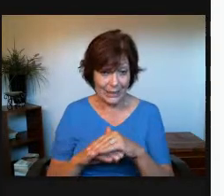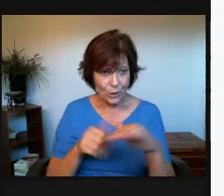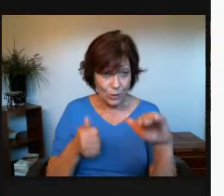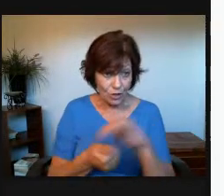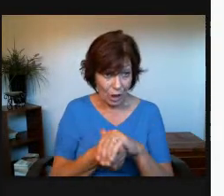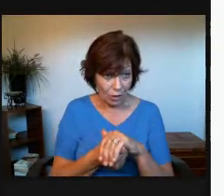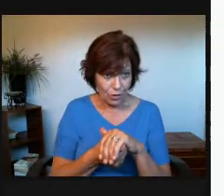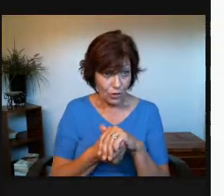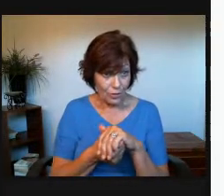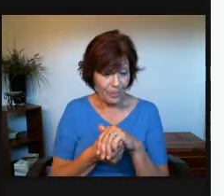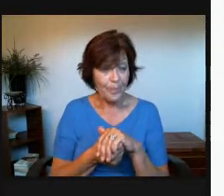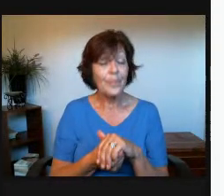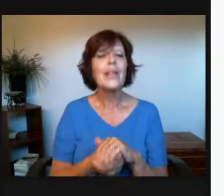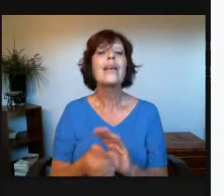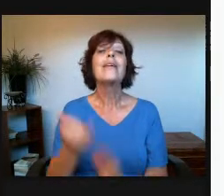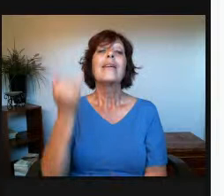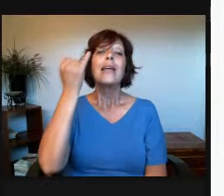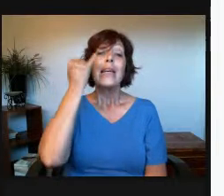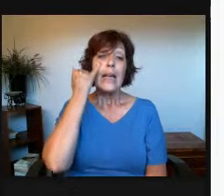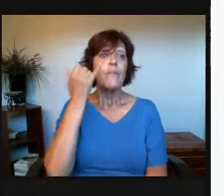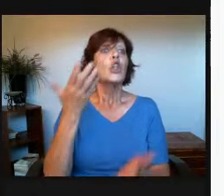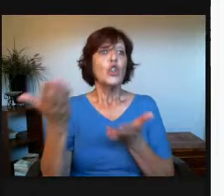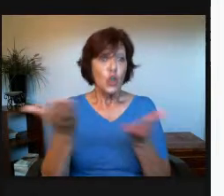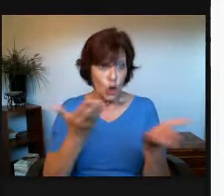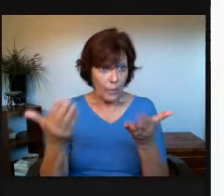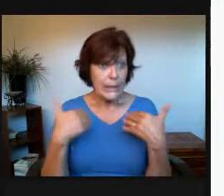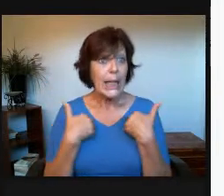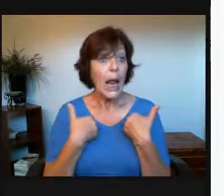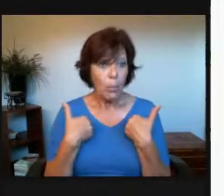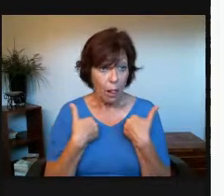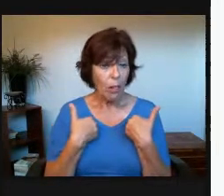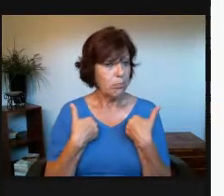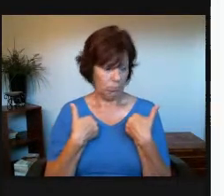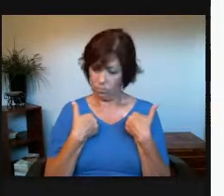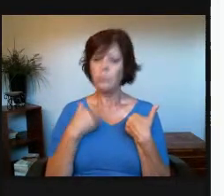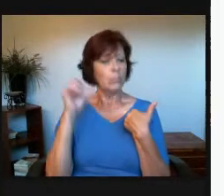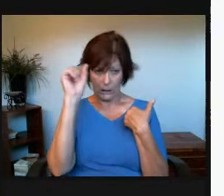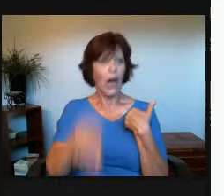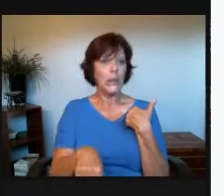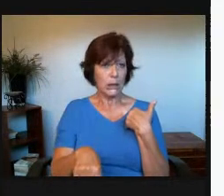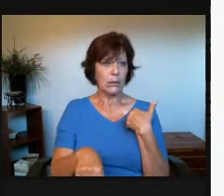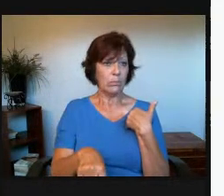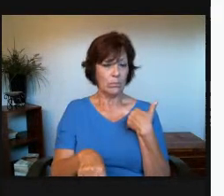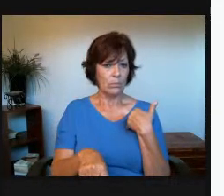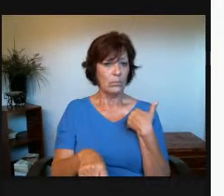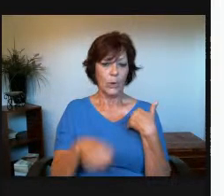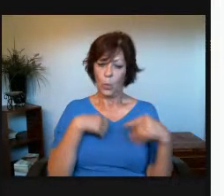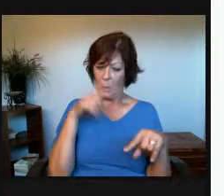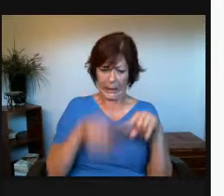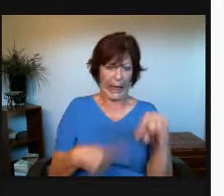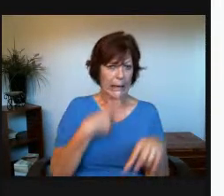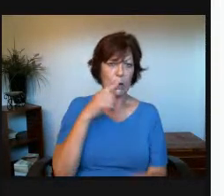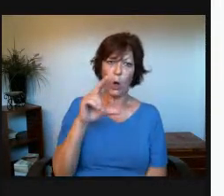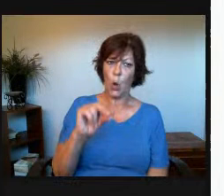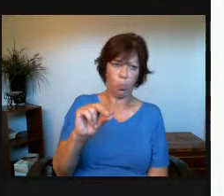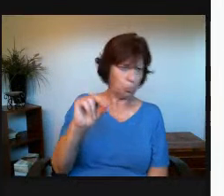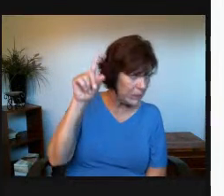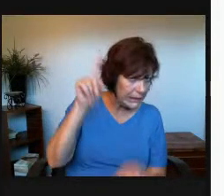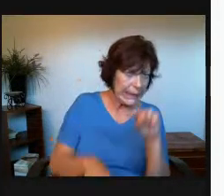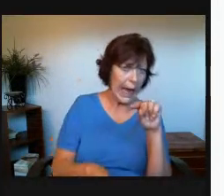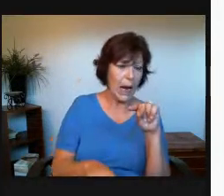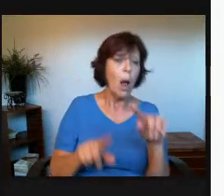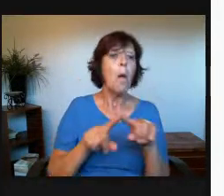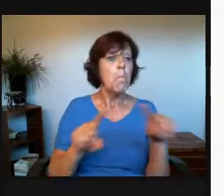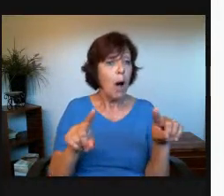shelter. If it is a service animal, we cannot deny you that right to bring that service animal in. But if it